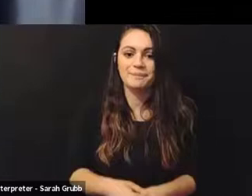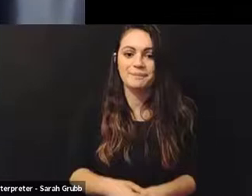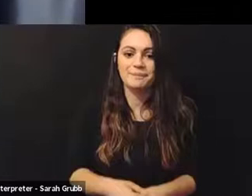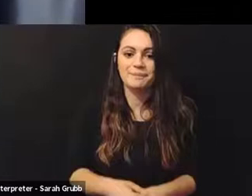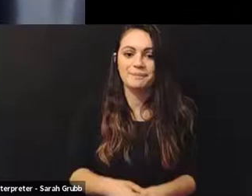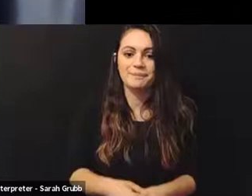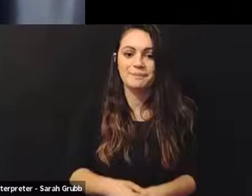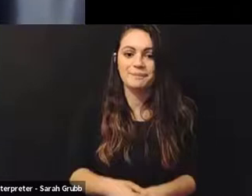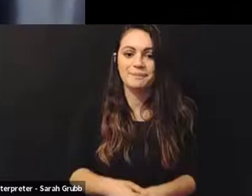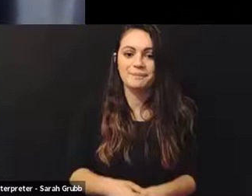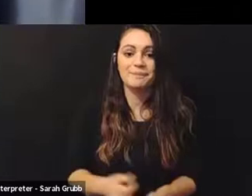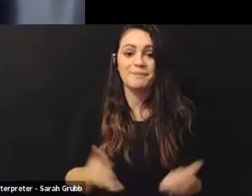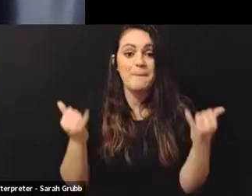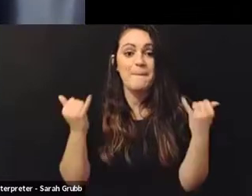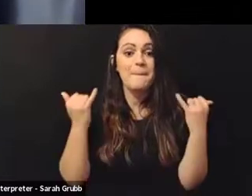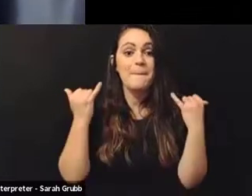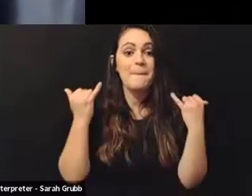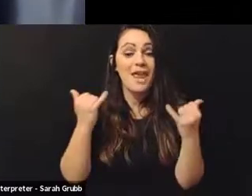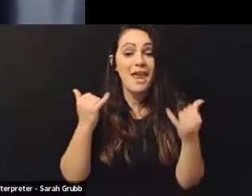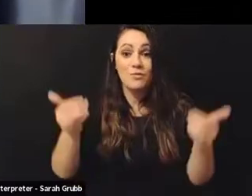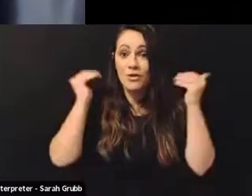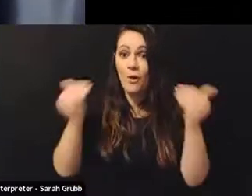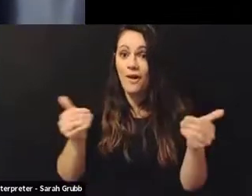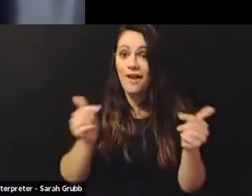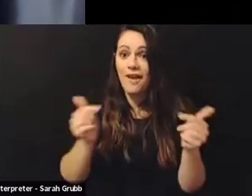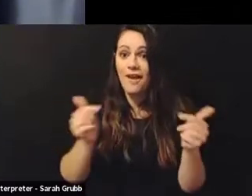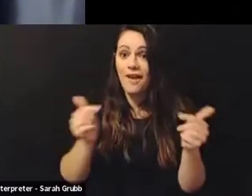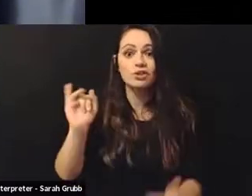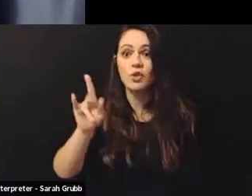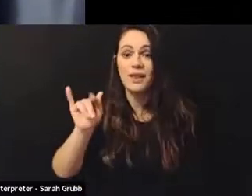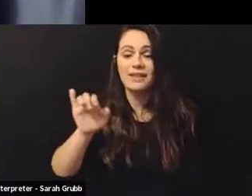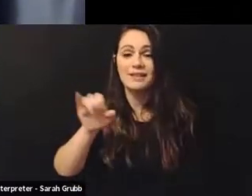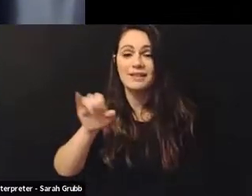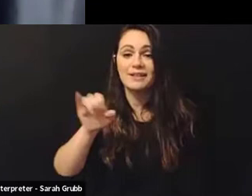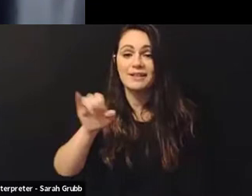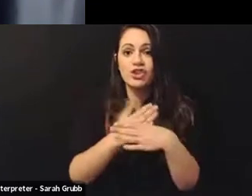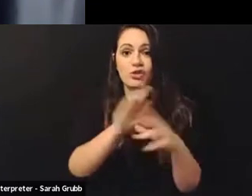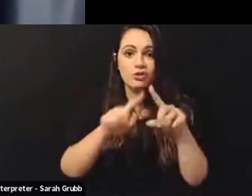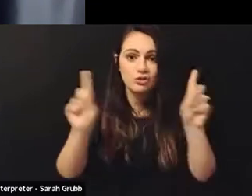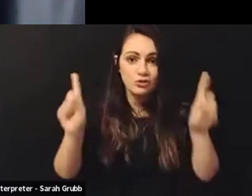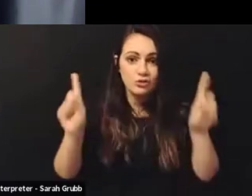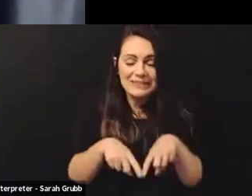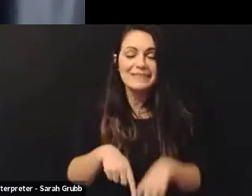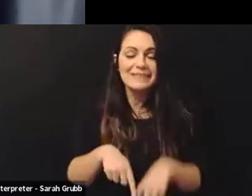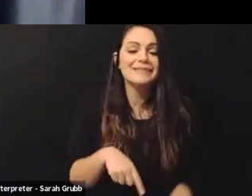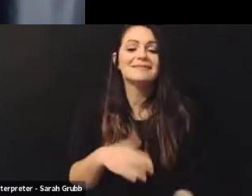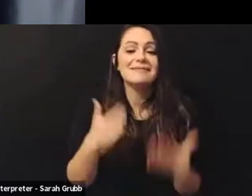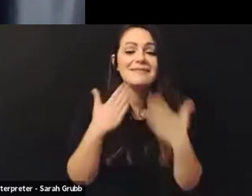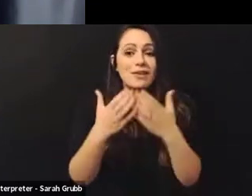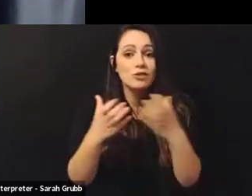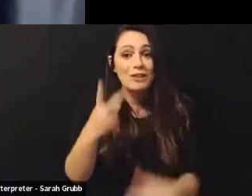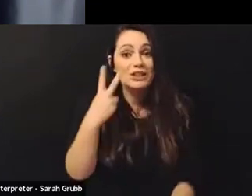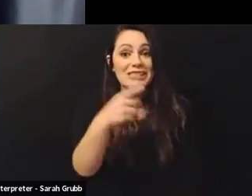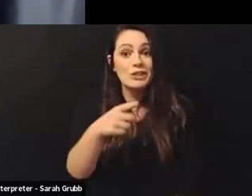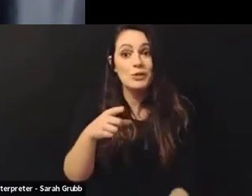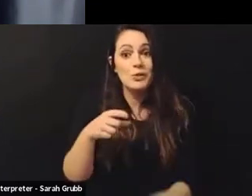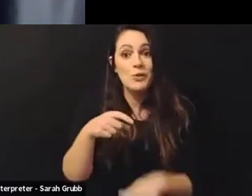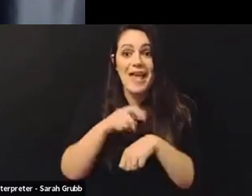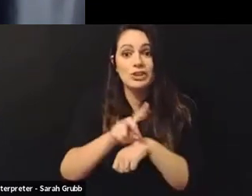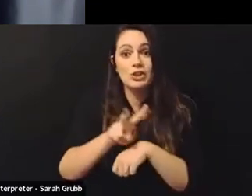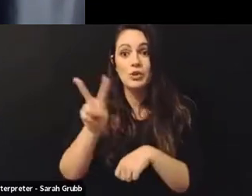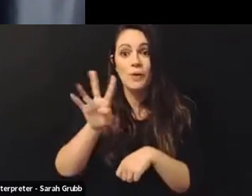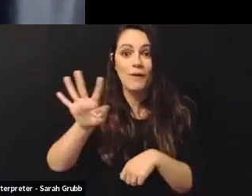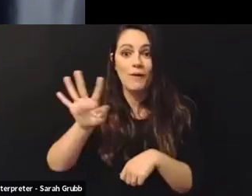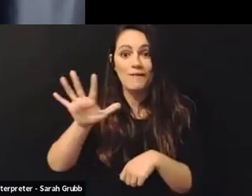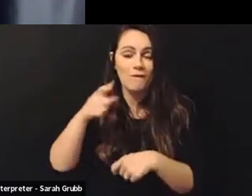And we're going to go ahead and, Julie, you could share your screen. And thank you so much, and I'll see you at 2:45 for the interpreter